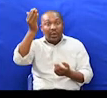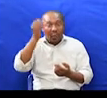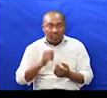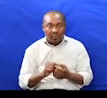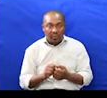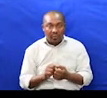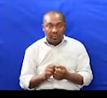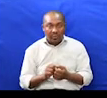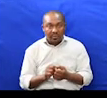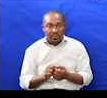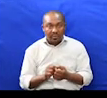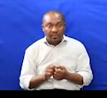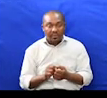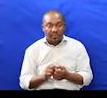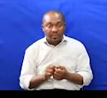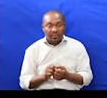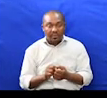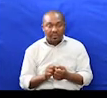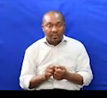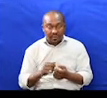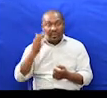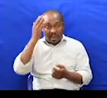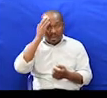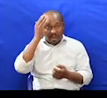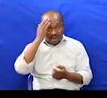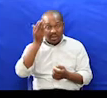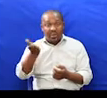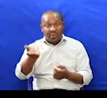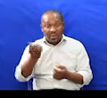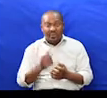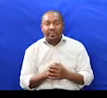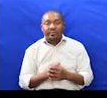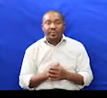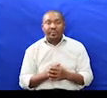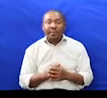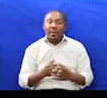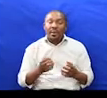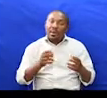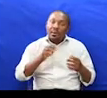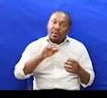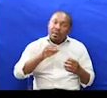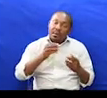element are identical. Identical and the